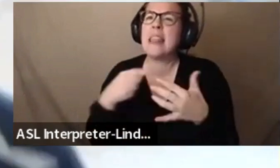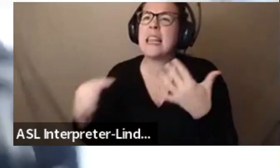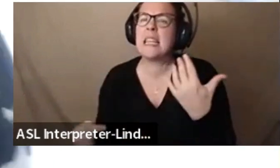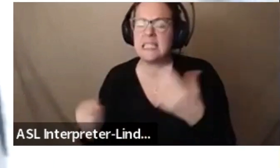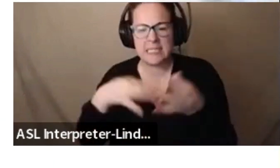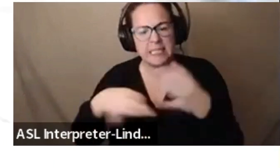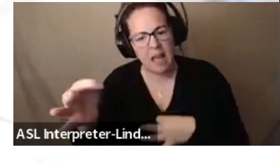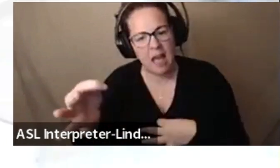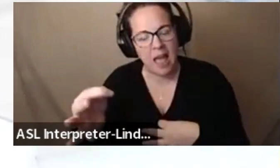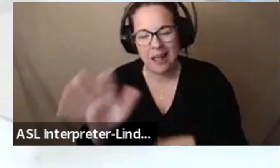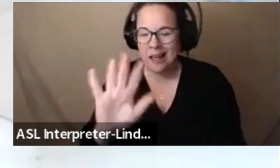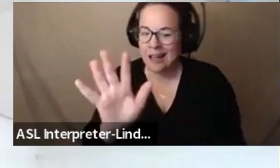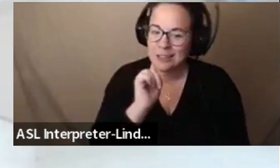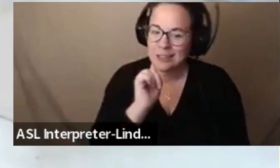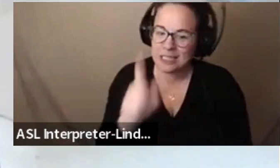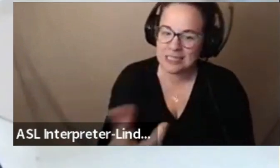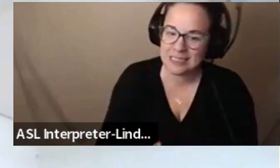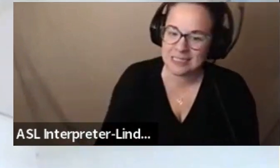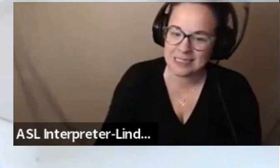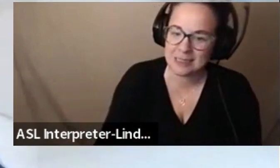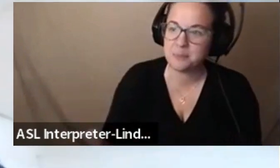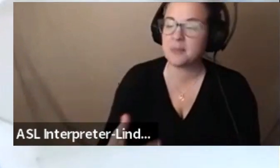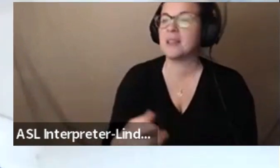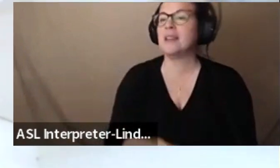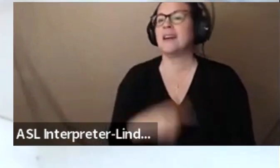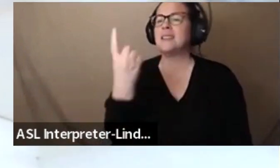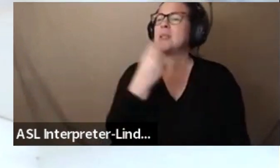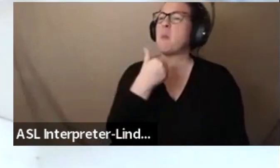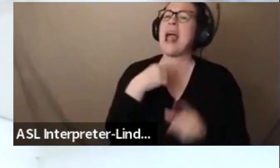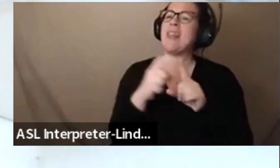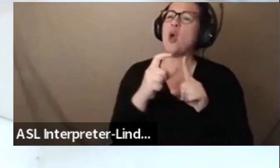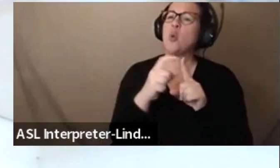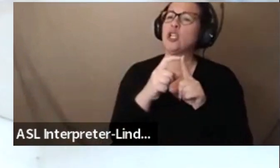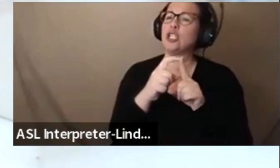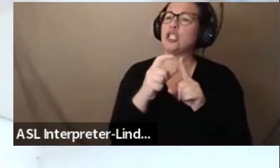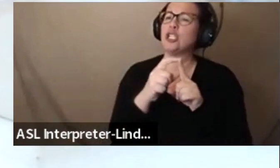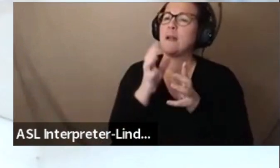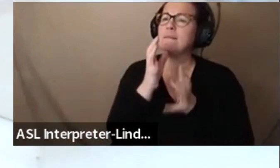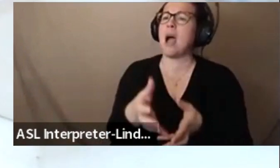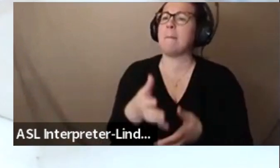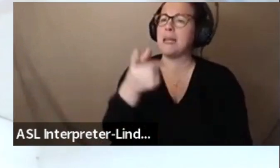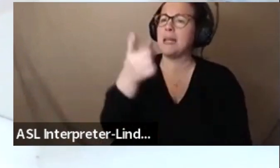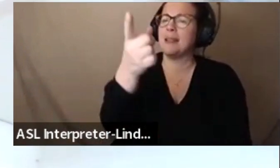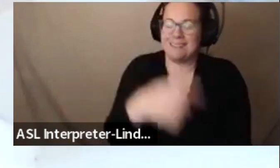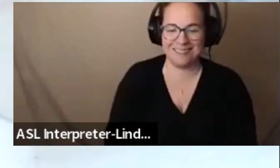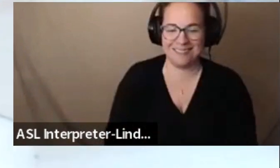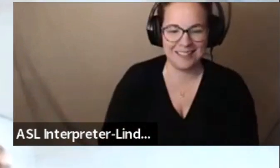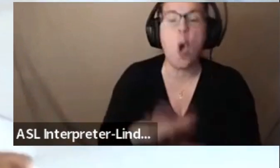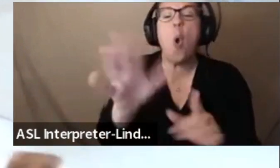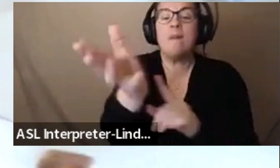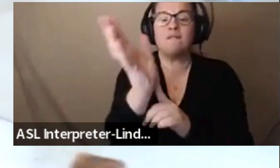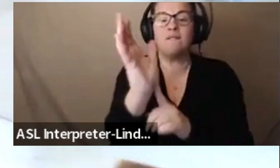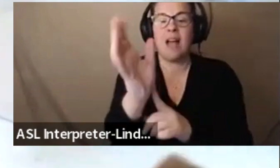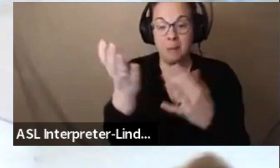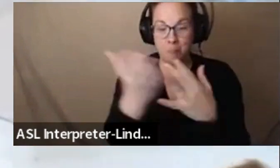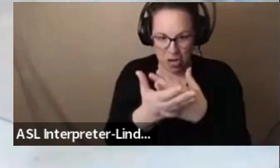Yes, thank you. And then we have, who was it who had the word vomit? Thank you. You're keeping